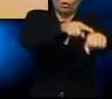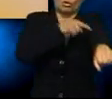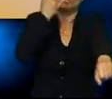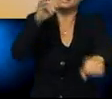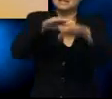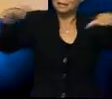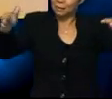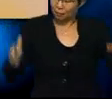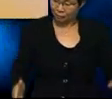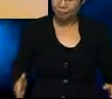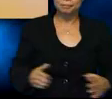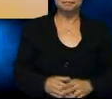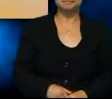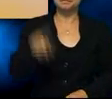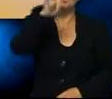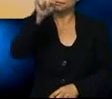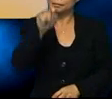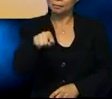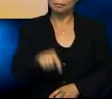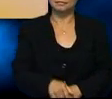So how long is the table?